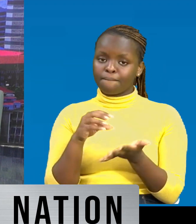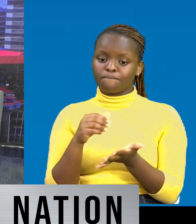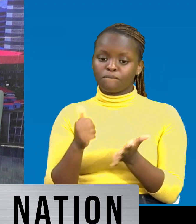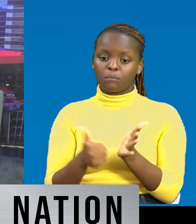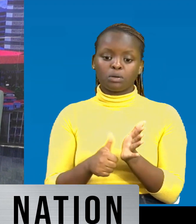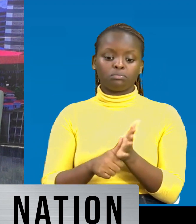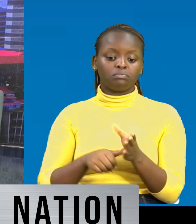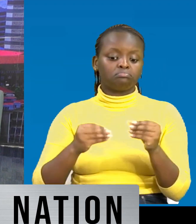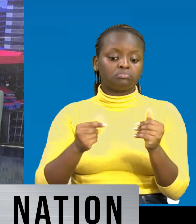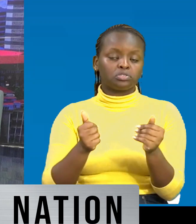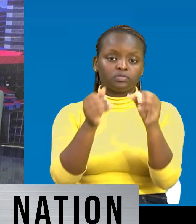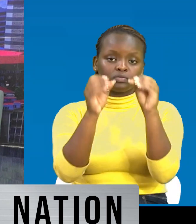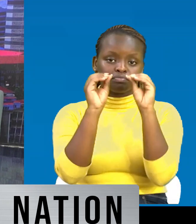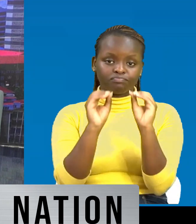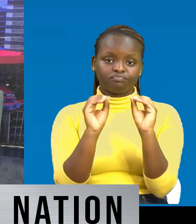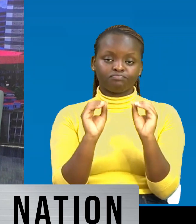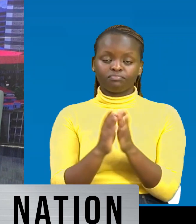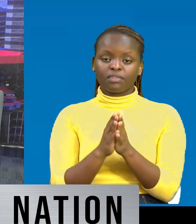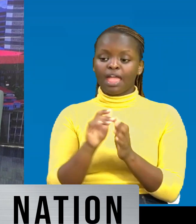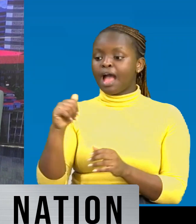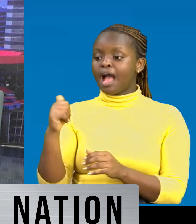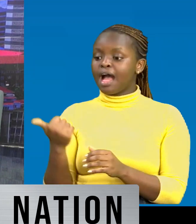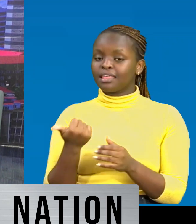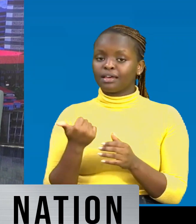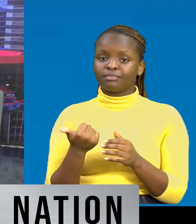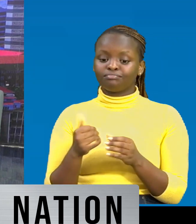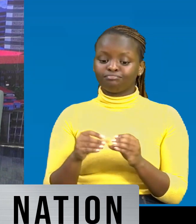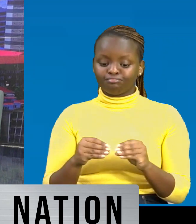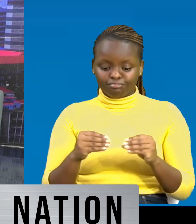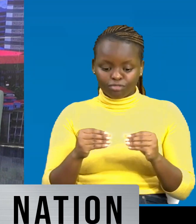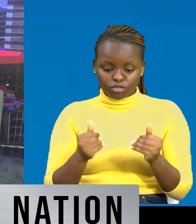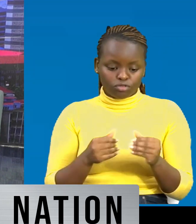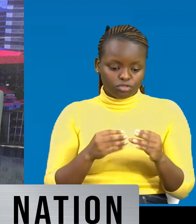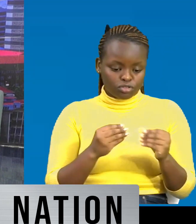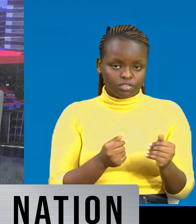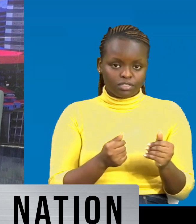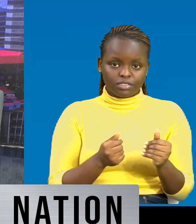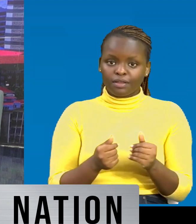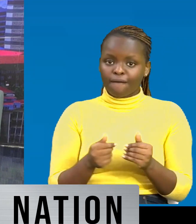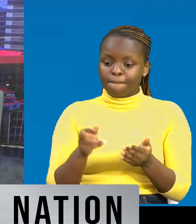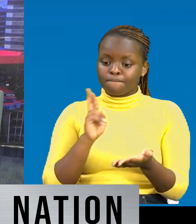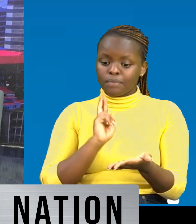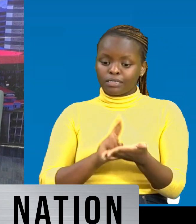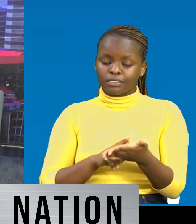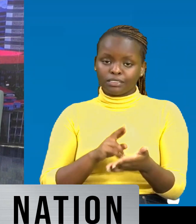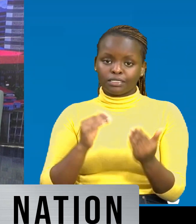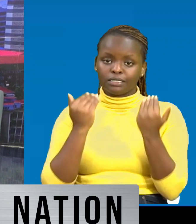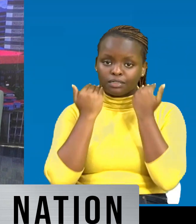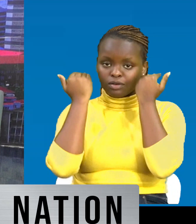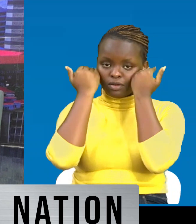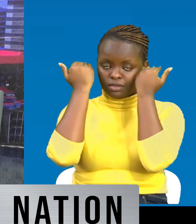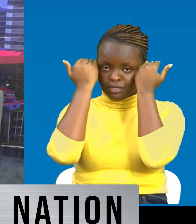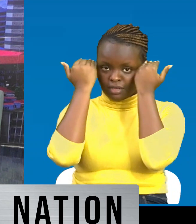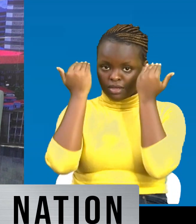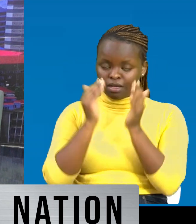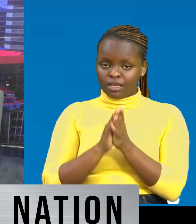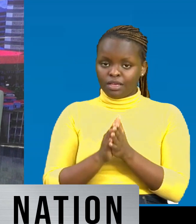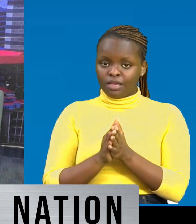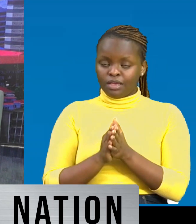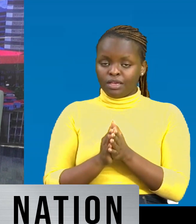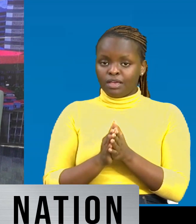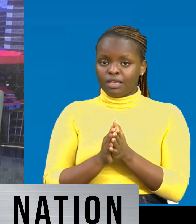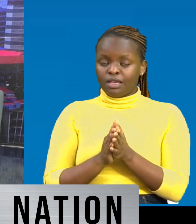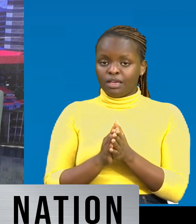to court some alternative resolution mechanism, which they would have registered in court, instead of basically trying